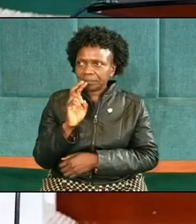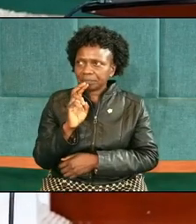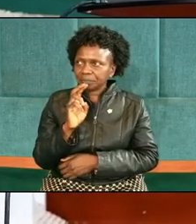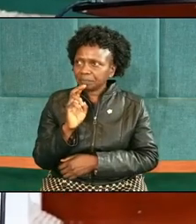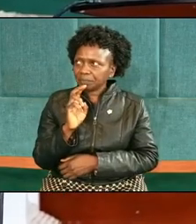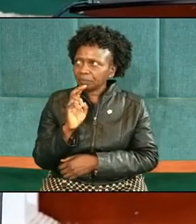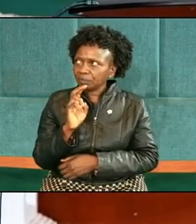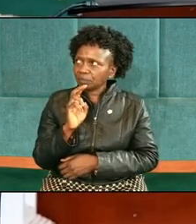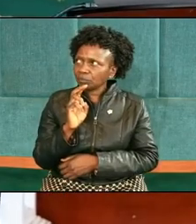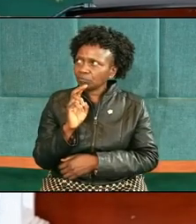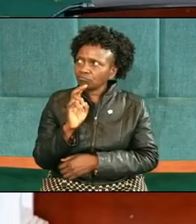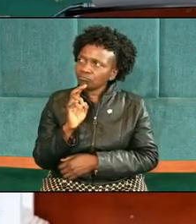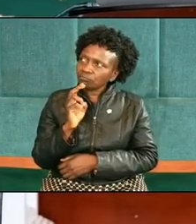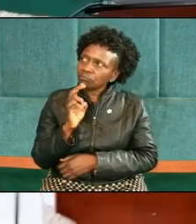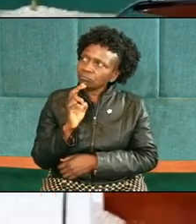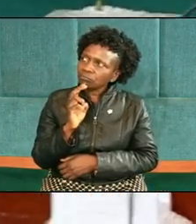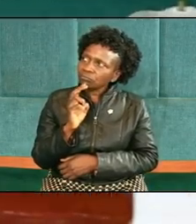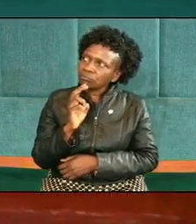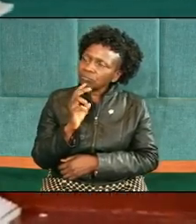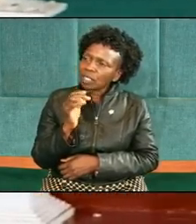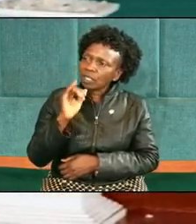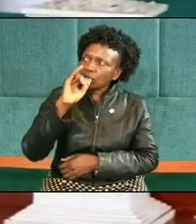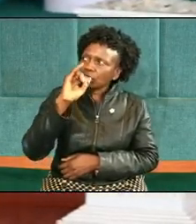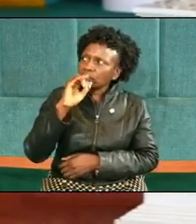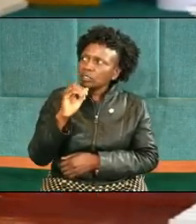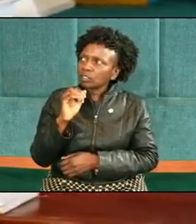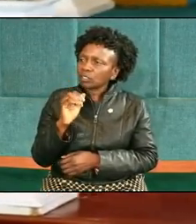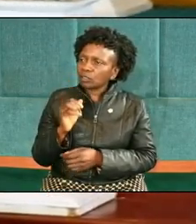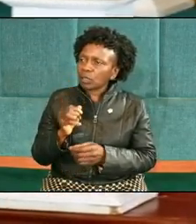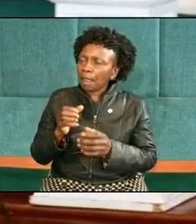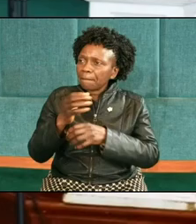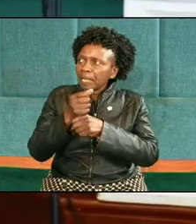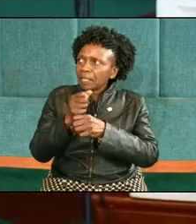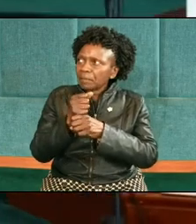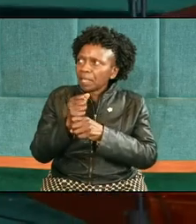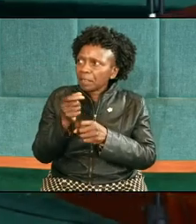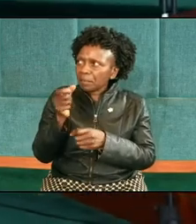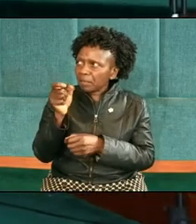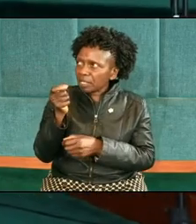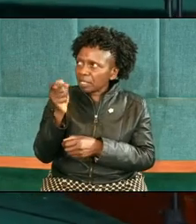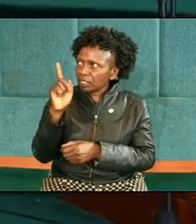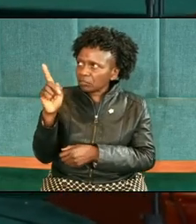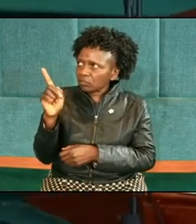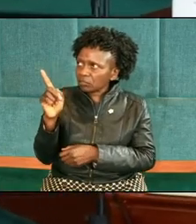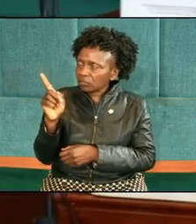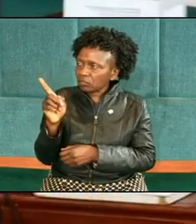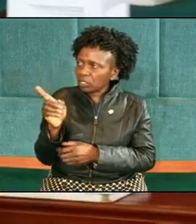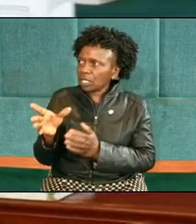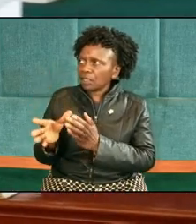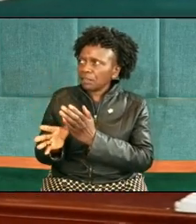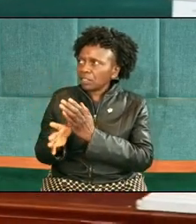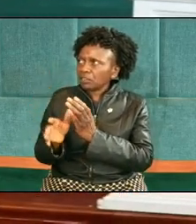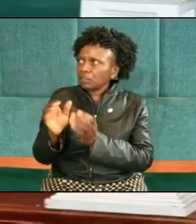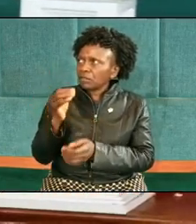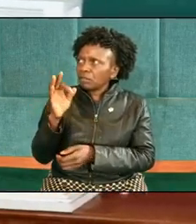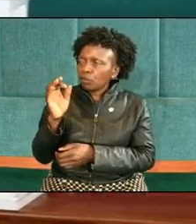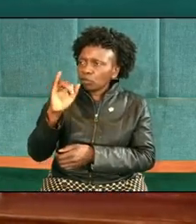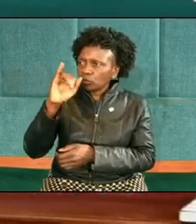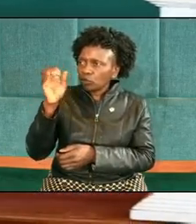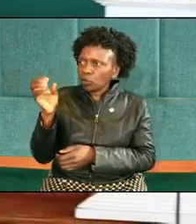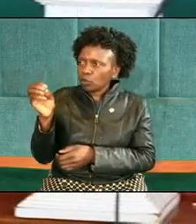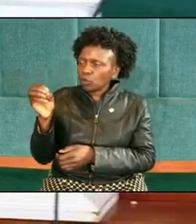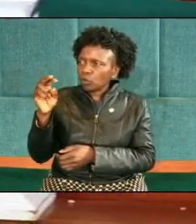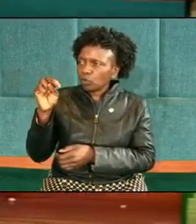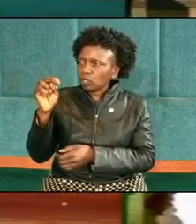do a fantastic job on designing pictures of this big fish swallowing Jonah, this